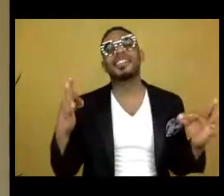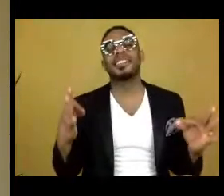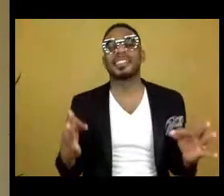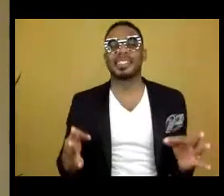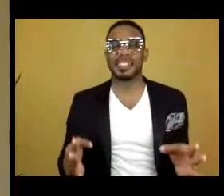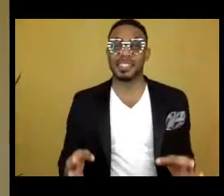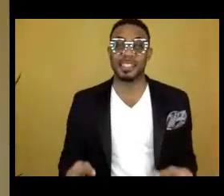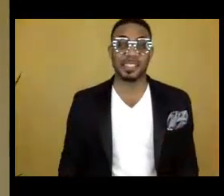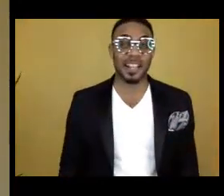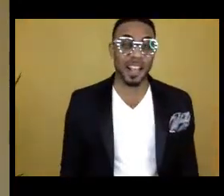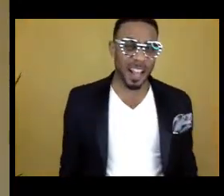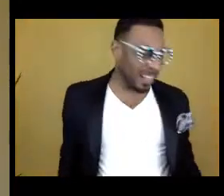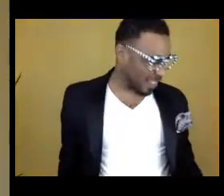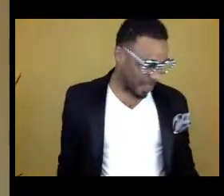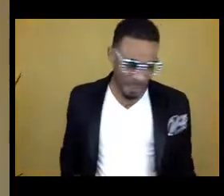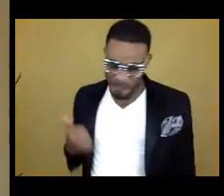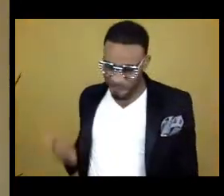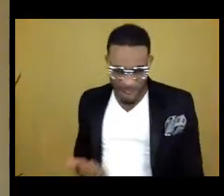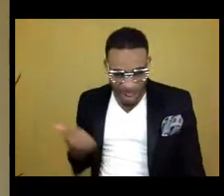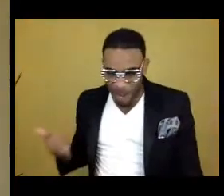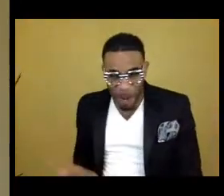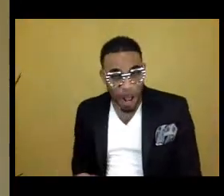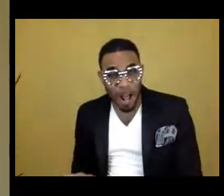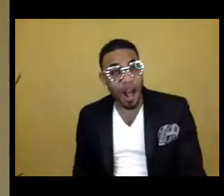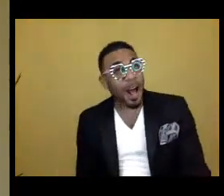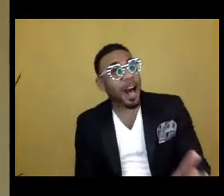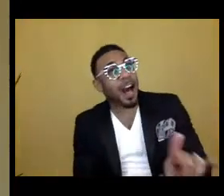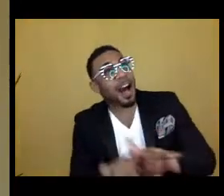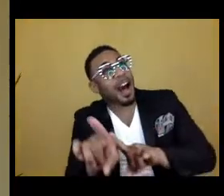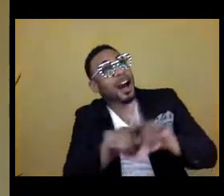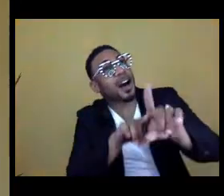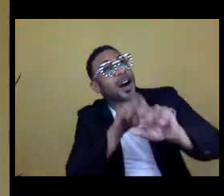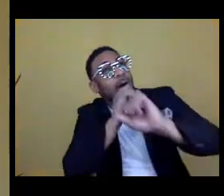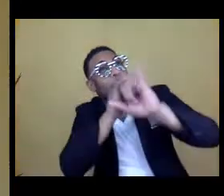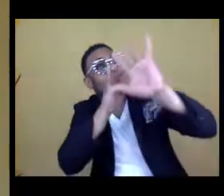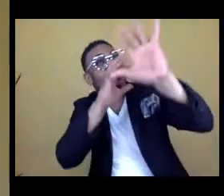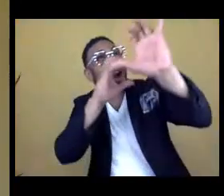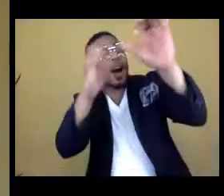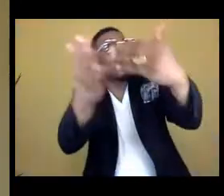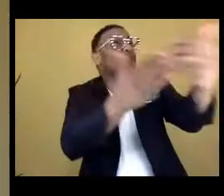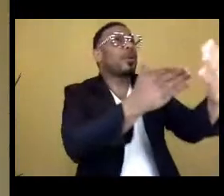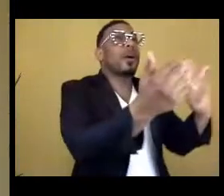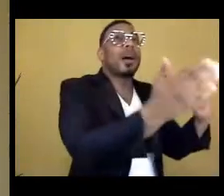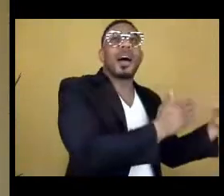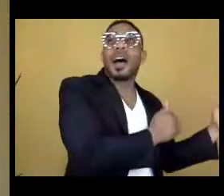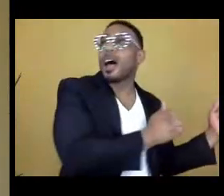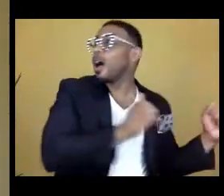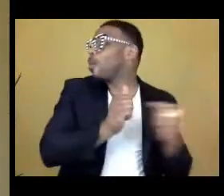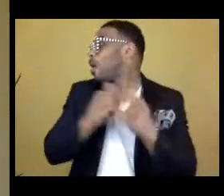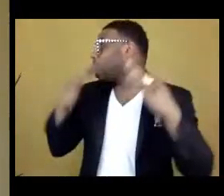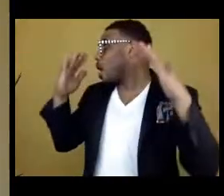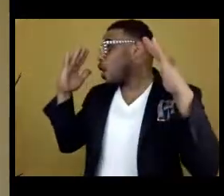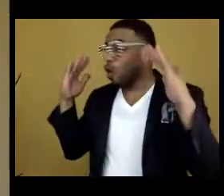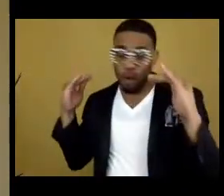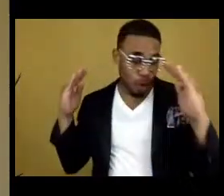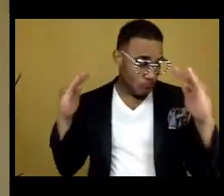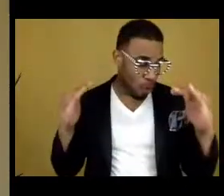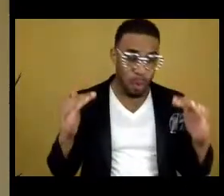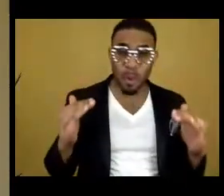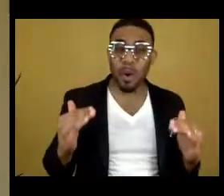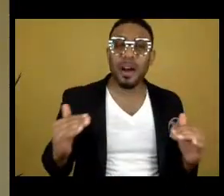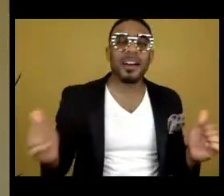quest, to follow that star, no matter how hopeless,